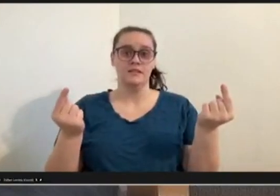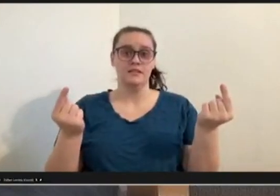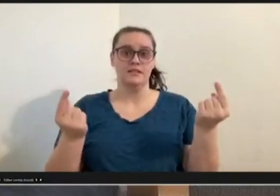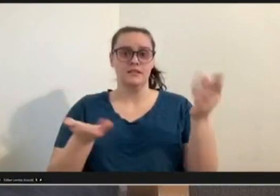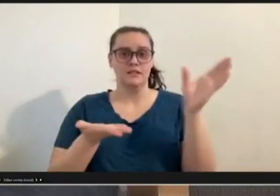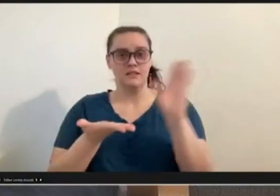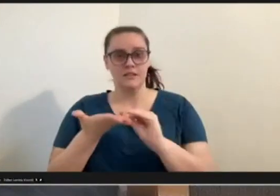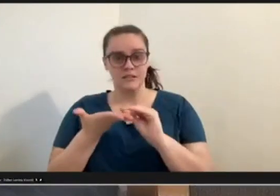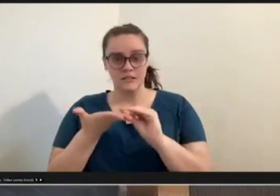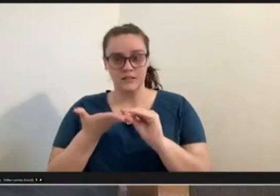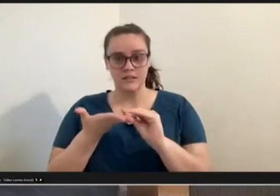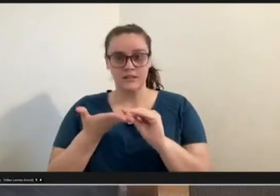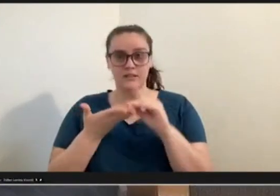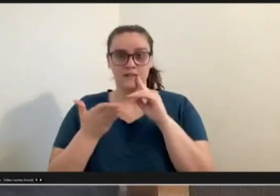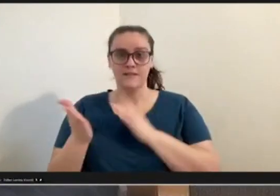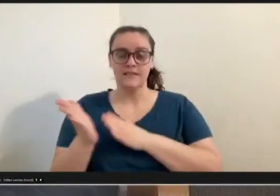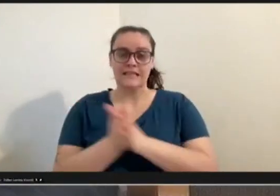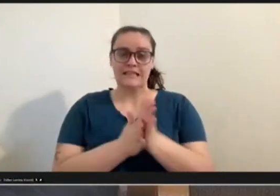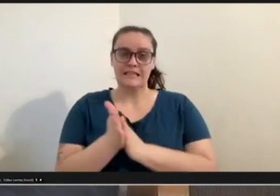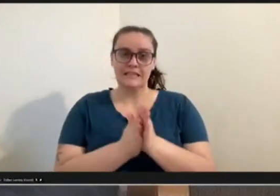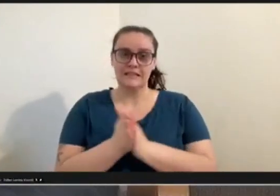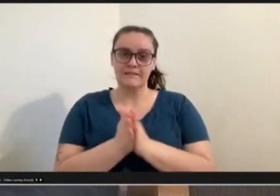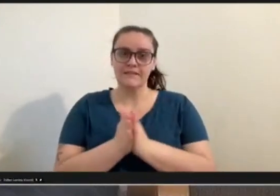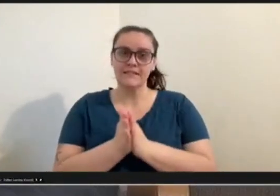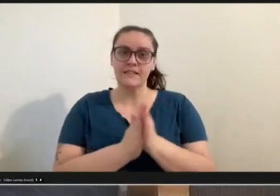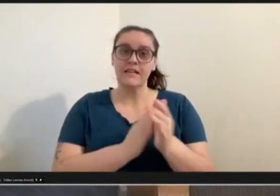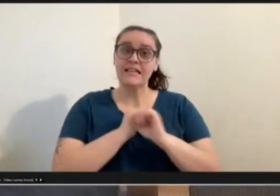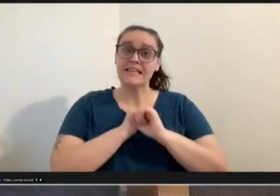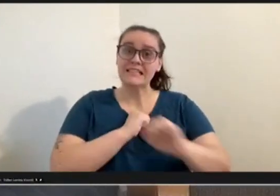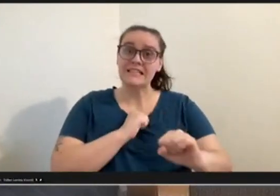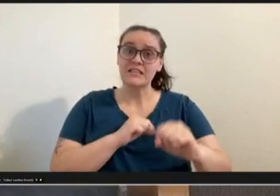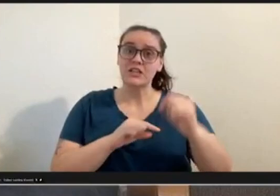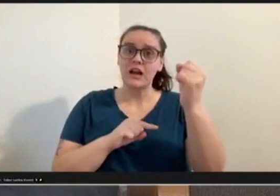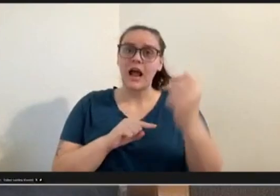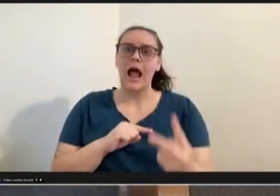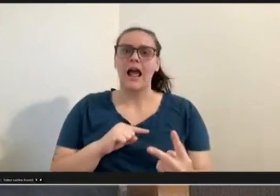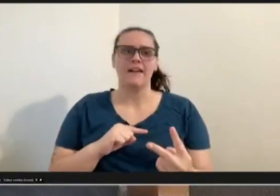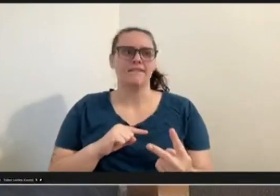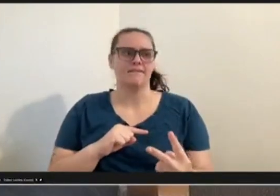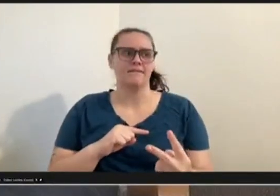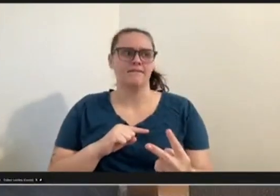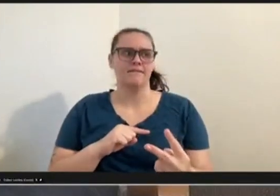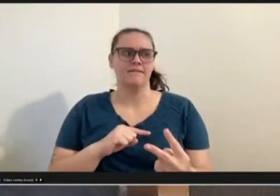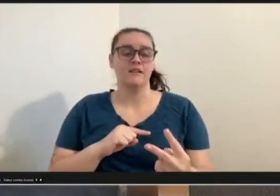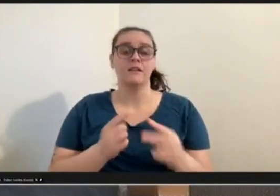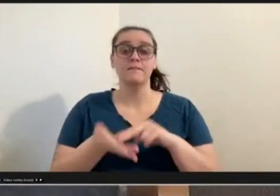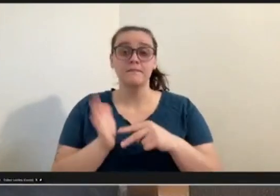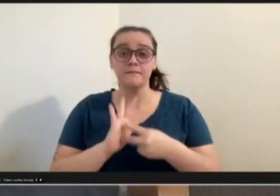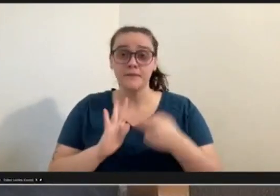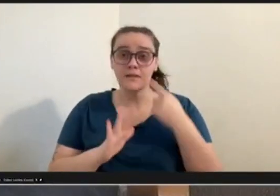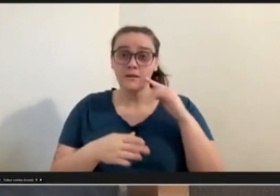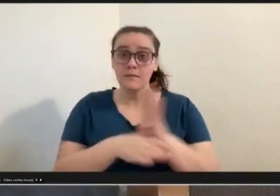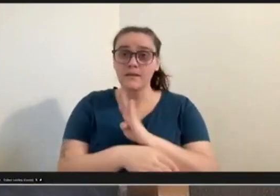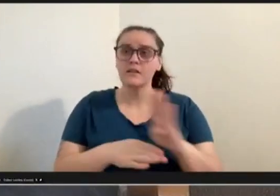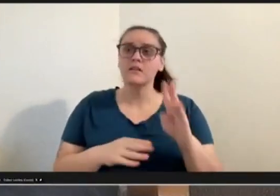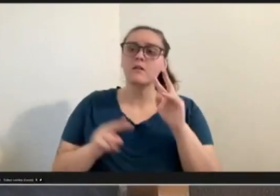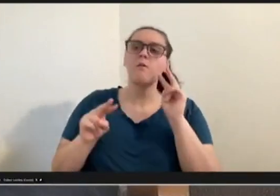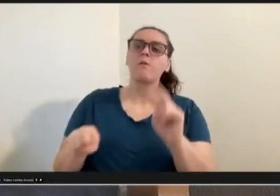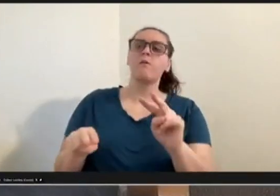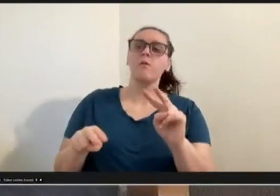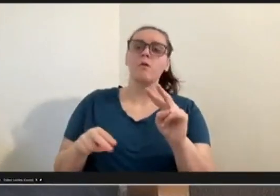and cuts the extension in half, meaning businesses looking to invest in Oregon have more